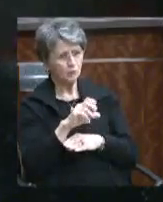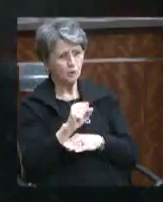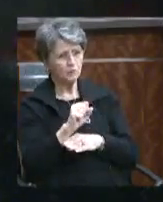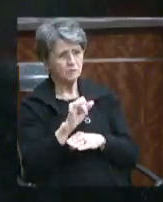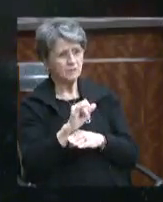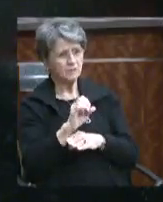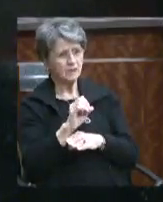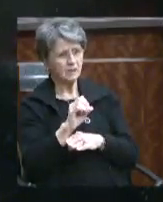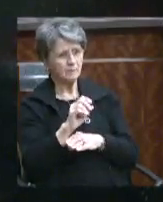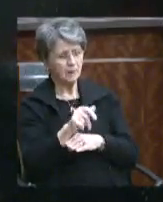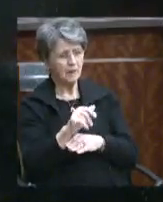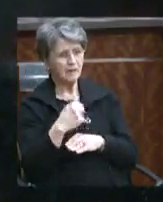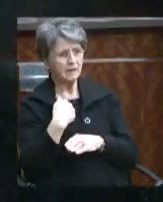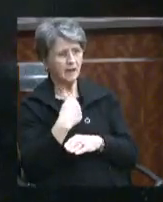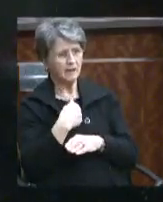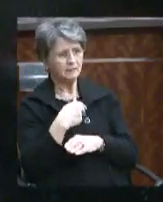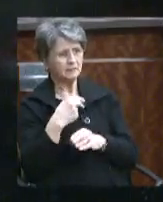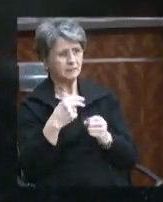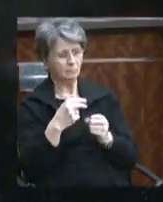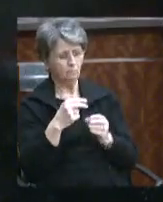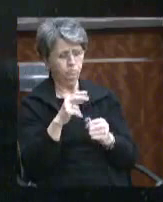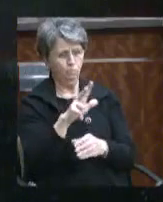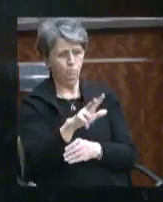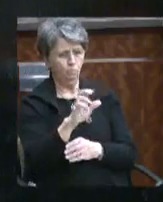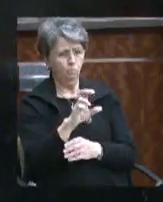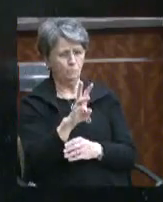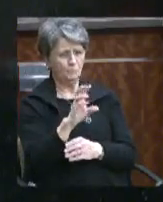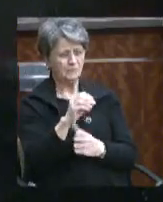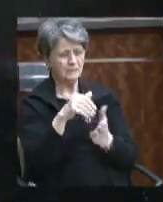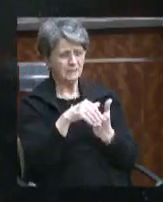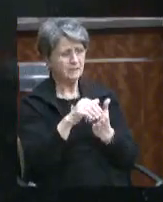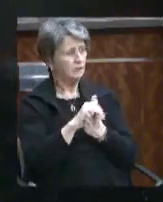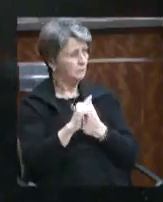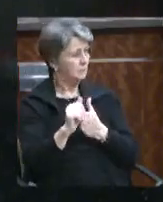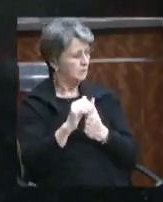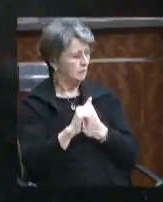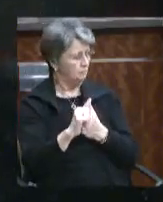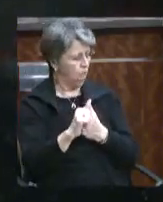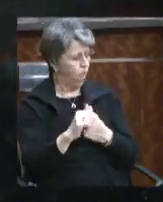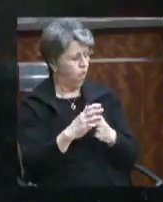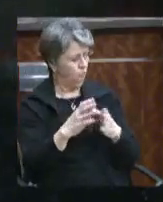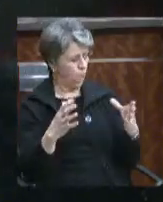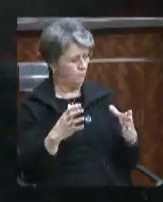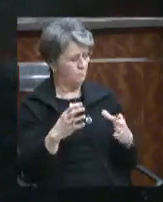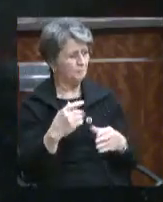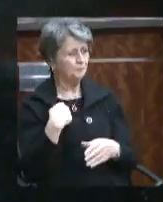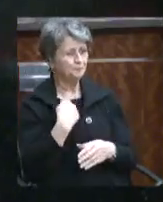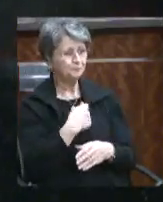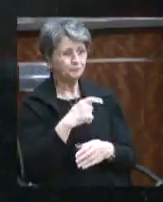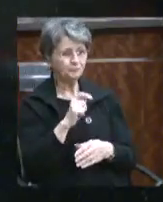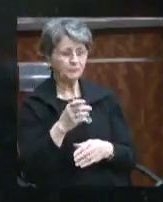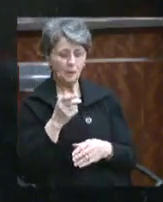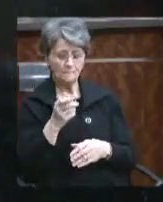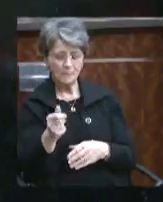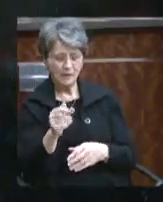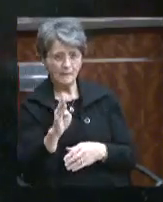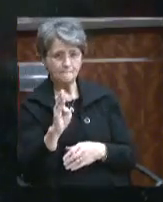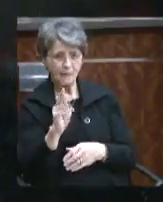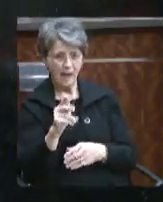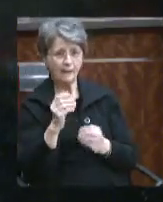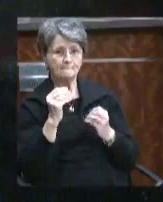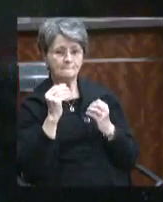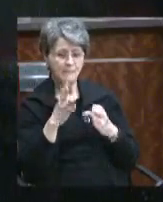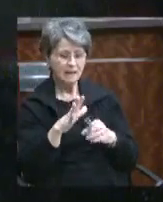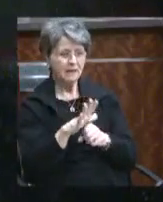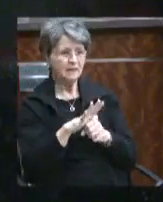$360,000, and we have to repay the comptroller's office. Many municipalities throughout the state were hit with